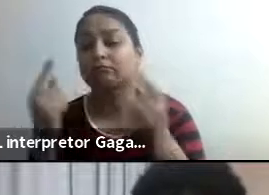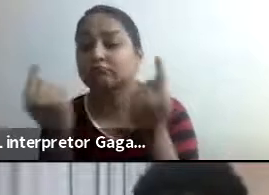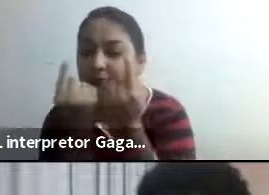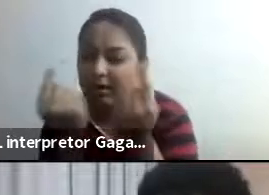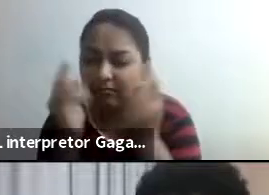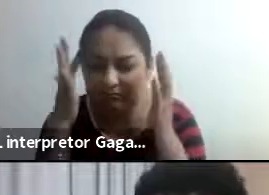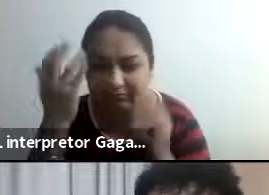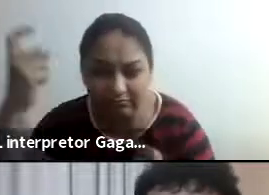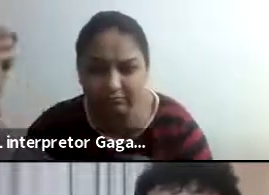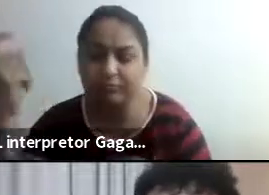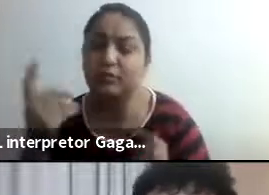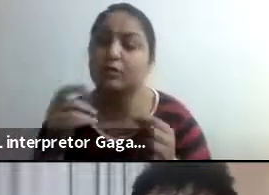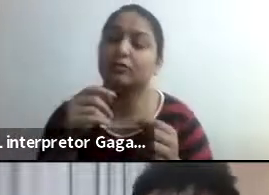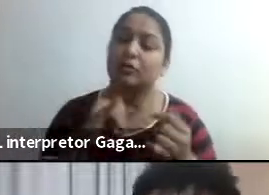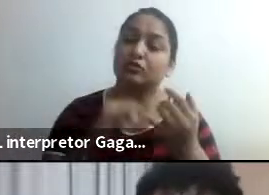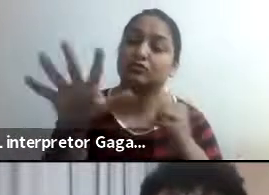the sense we want to give at all.